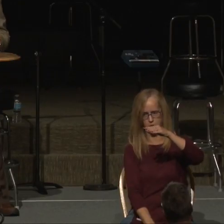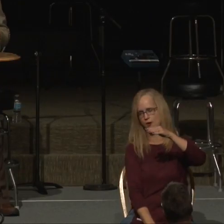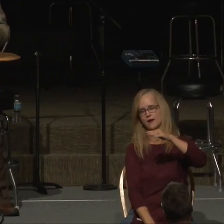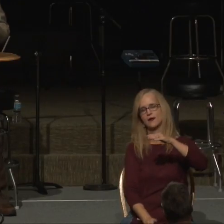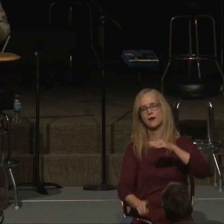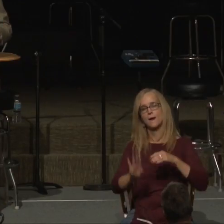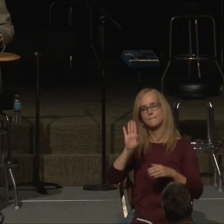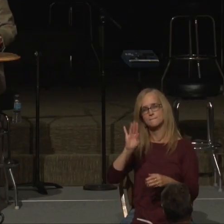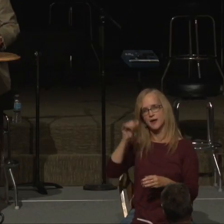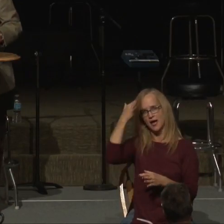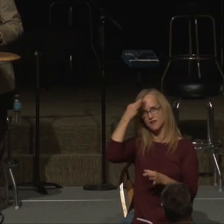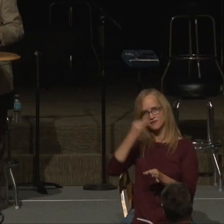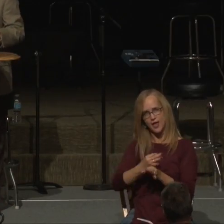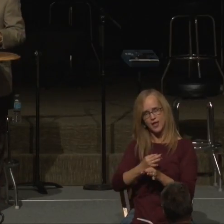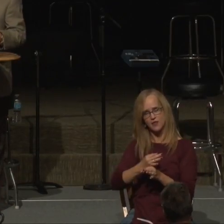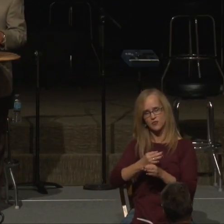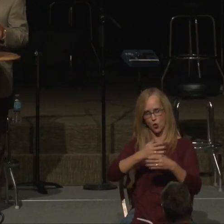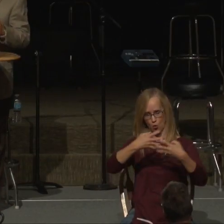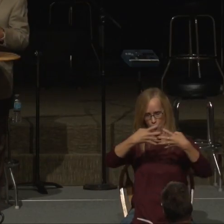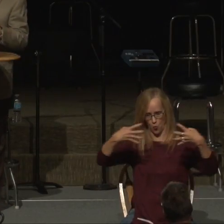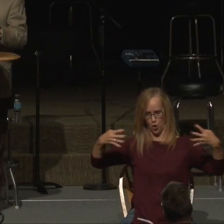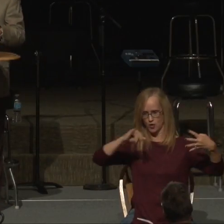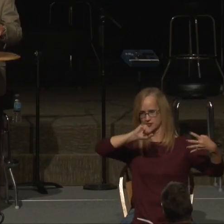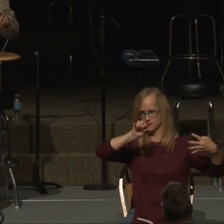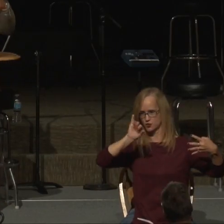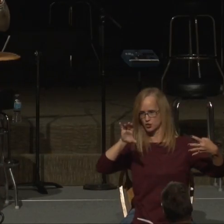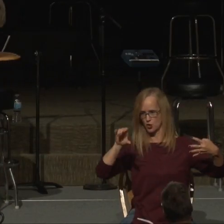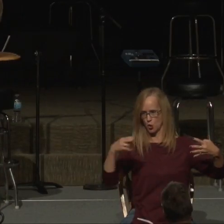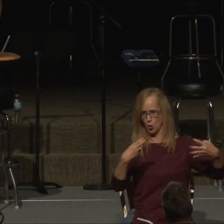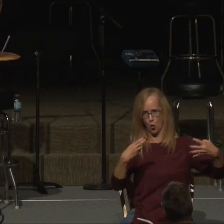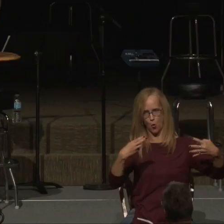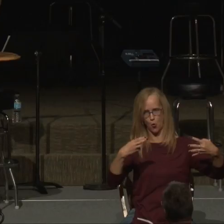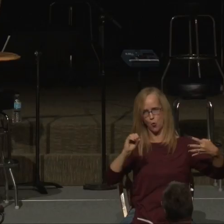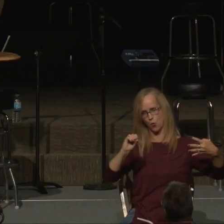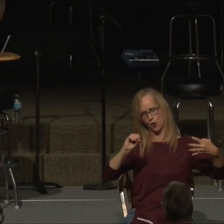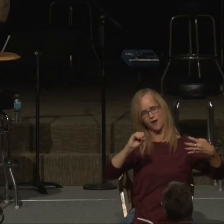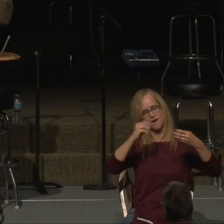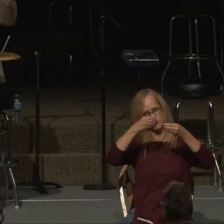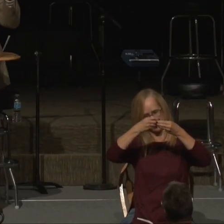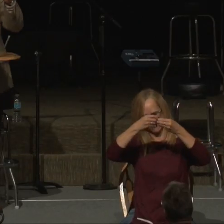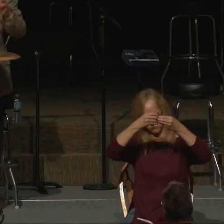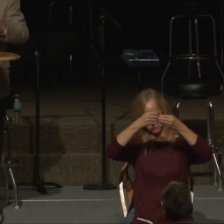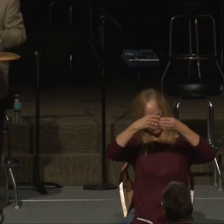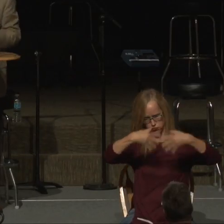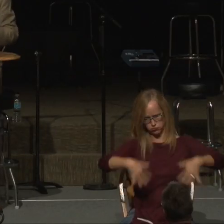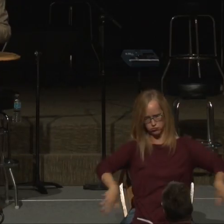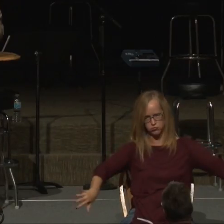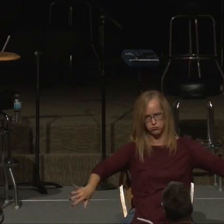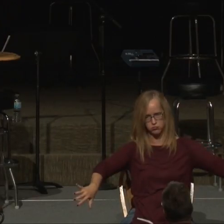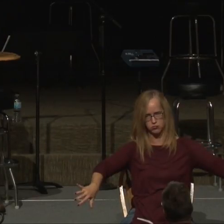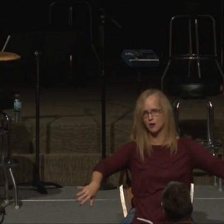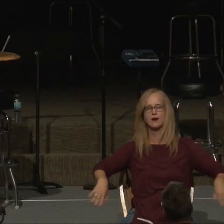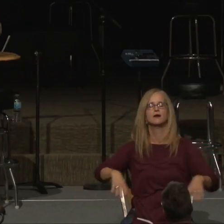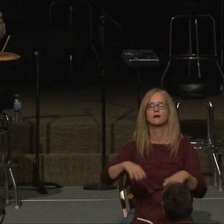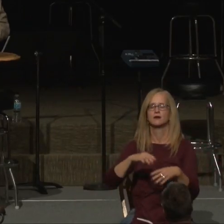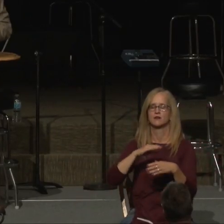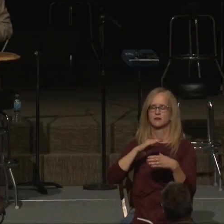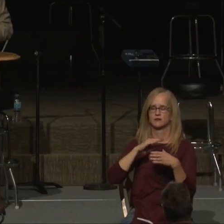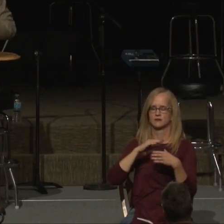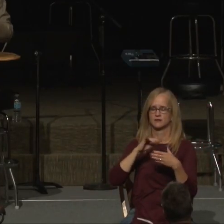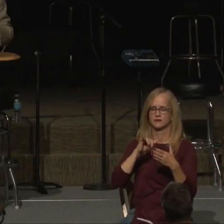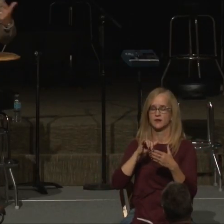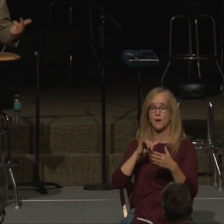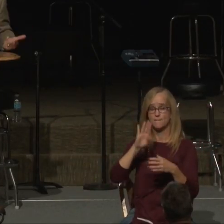walls of Jericho fell down after they had been encircled for 7 days. That's all up into the issue of Joshua